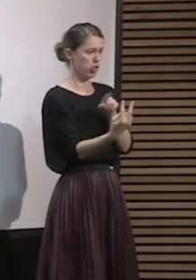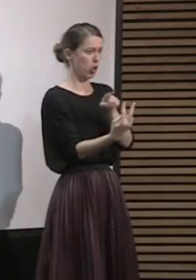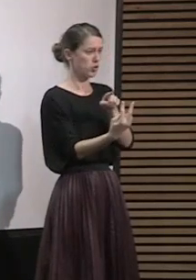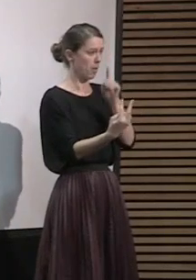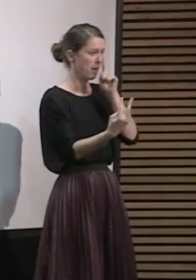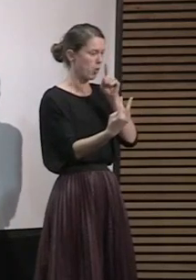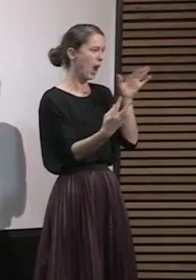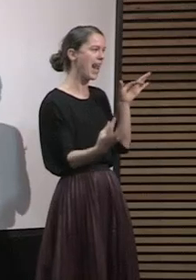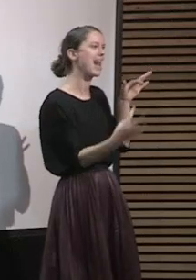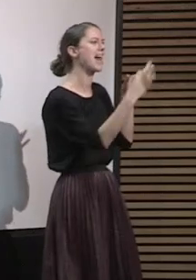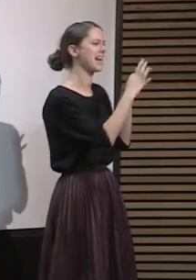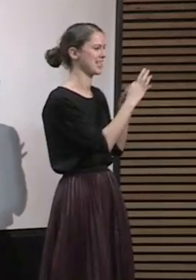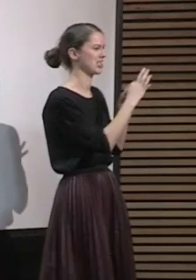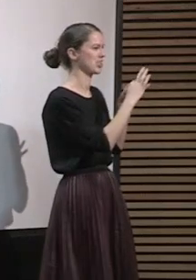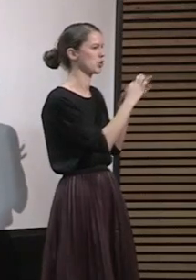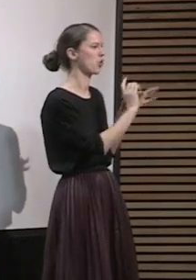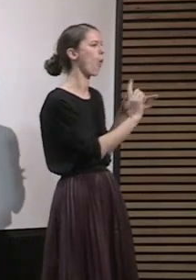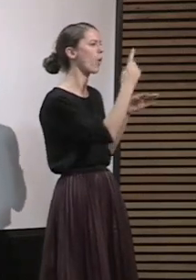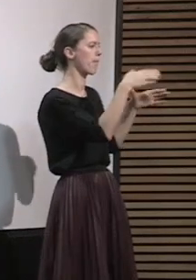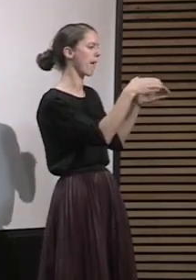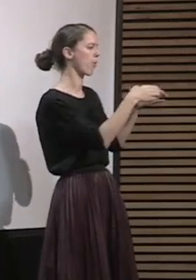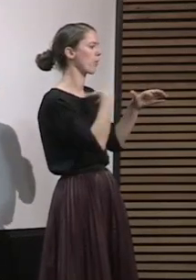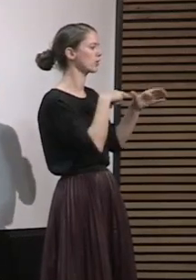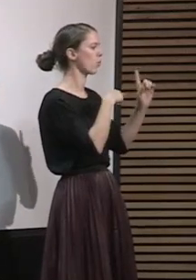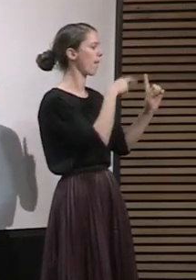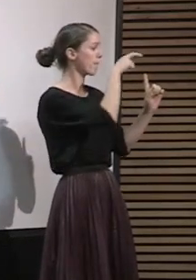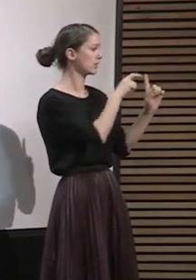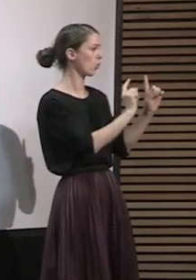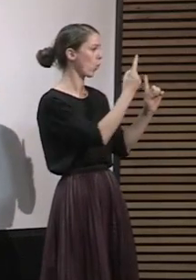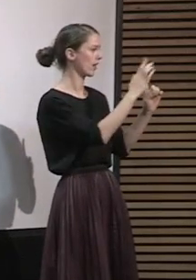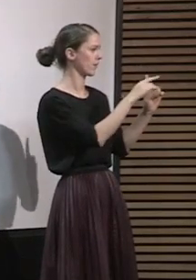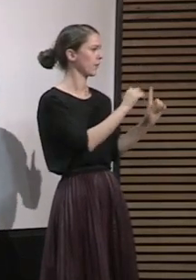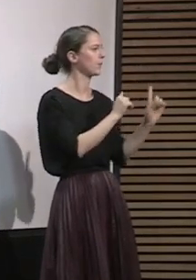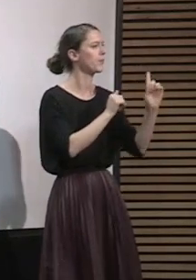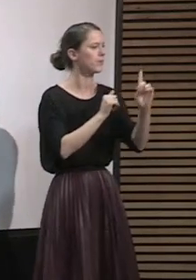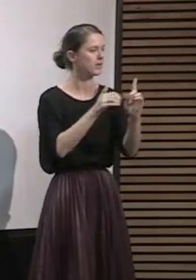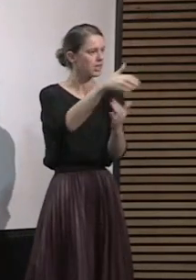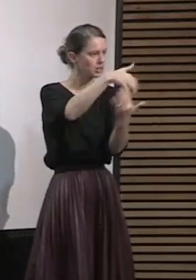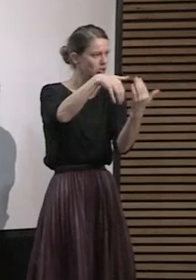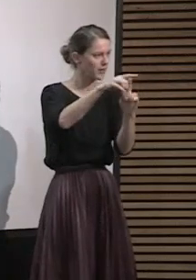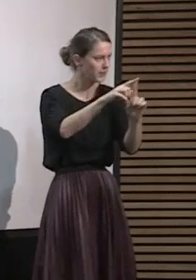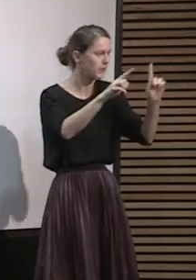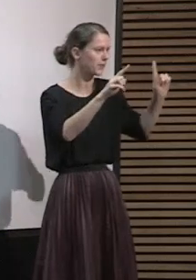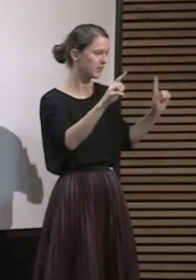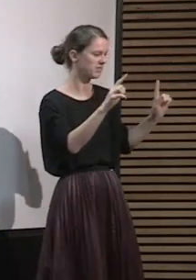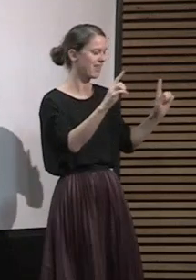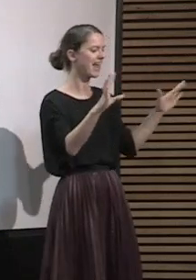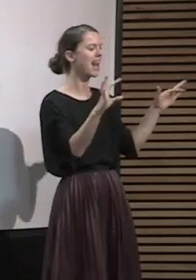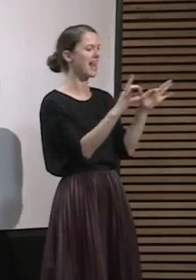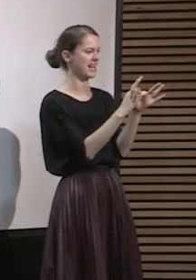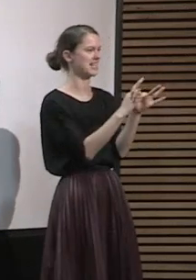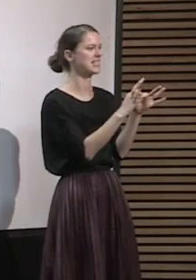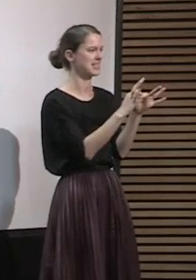linked to the travel and socialising of one identified case. They've been identified through contact tracing. They